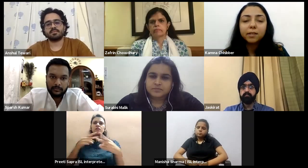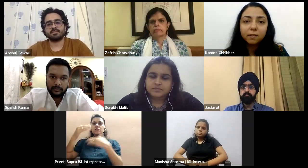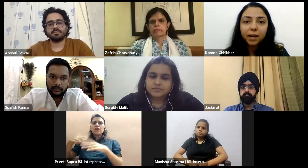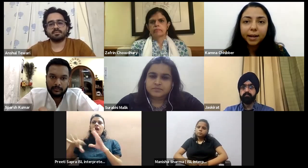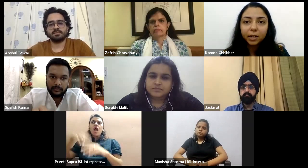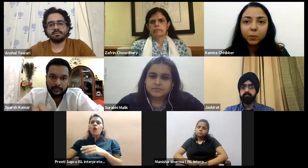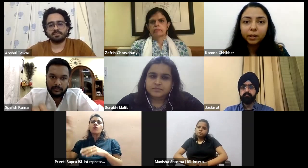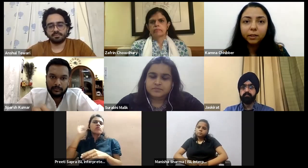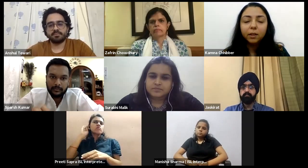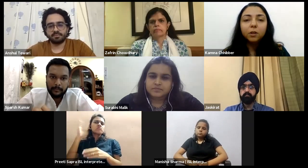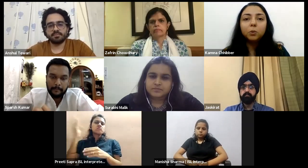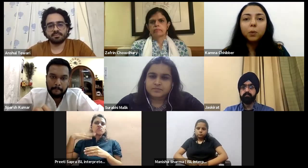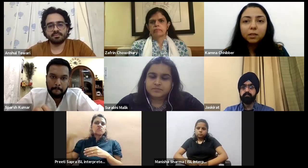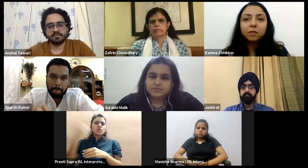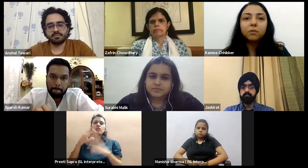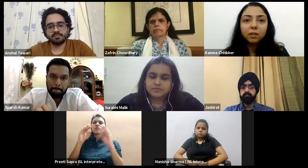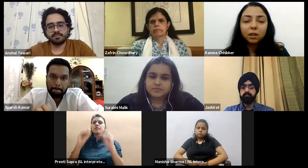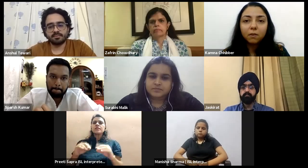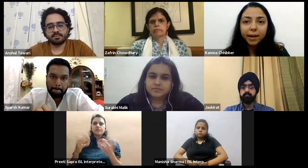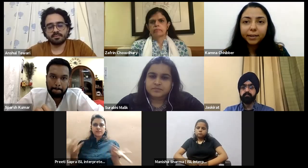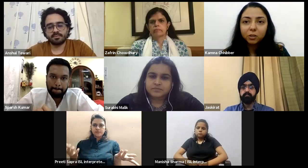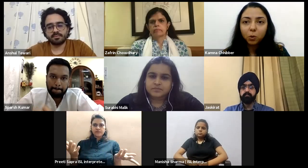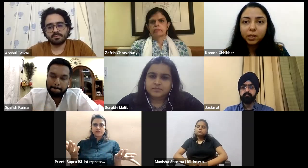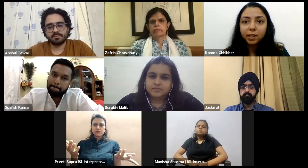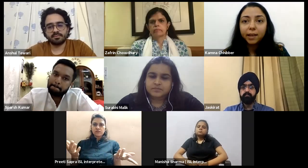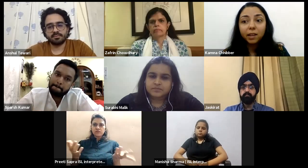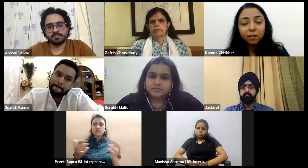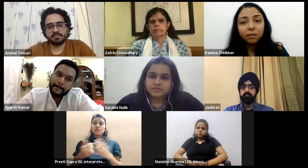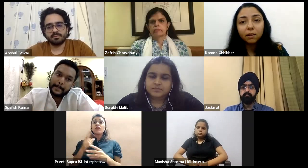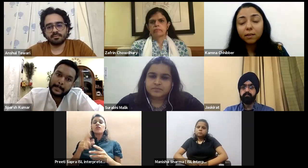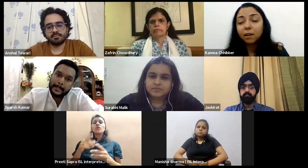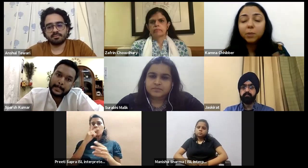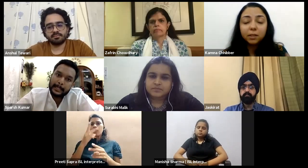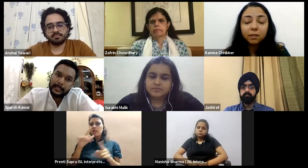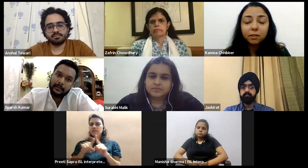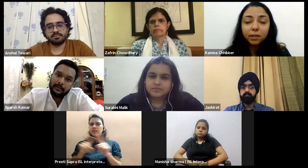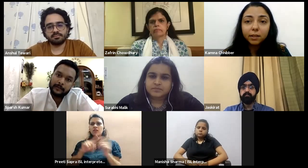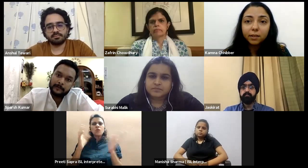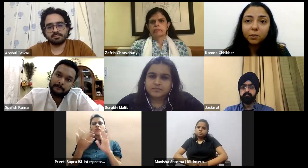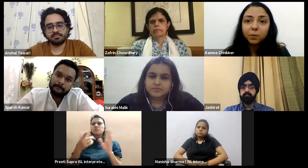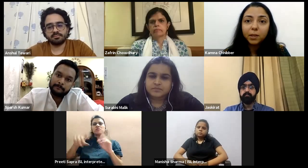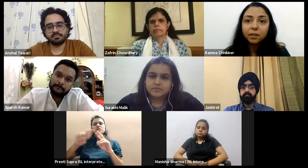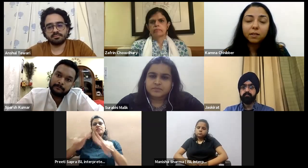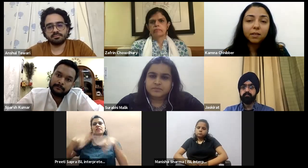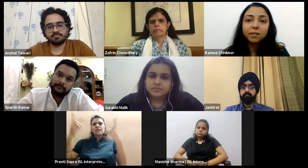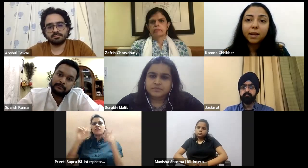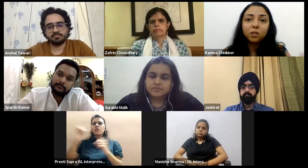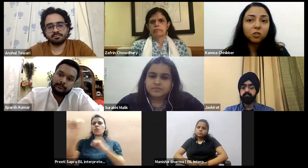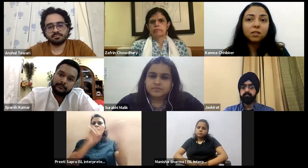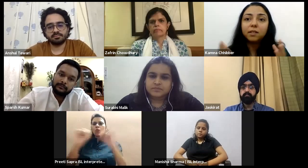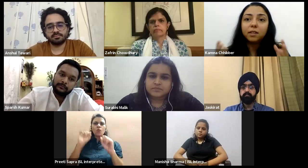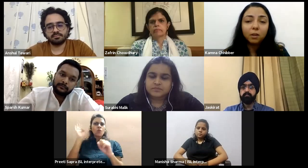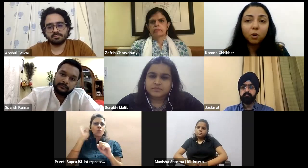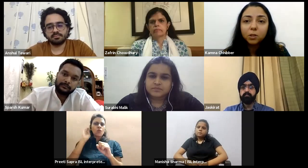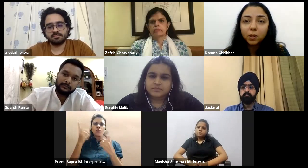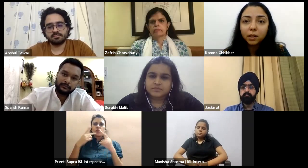exposing ourselves adequately towards different vantage points. And then Kahneman is a psychologist.